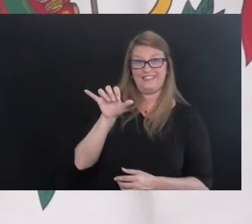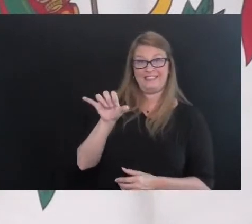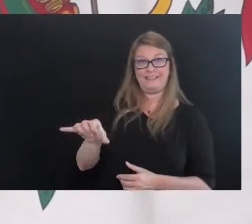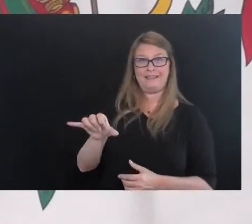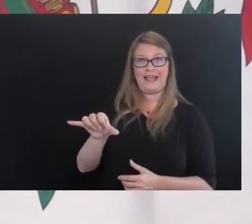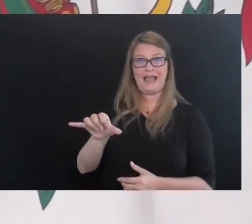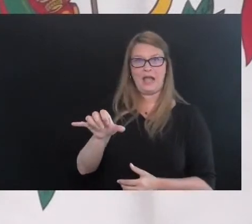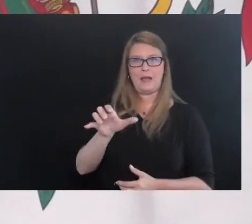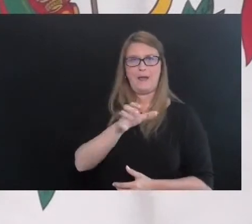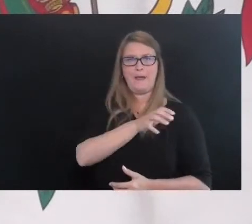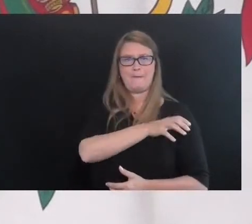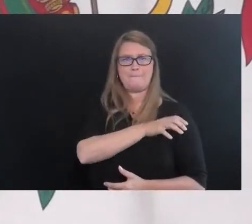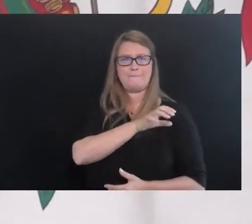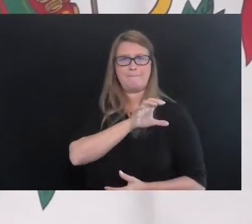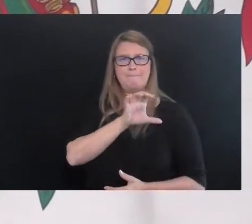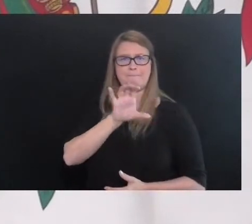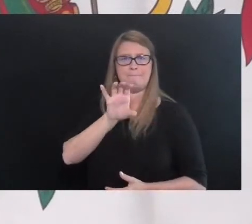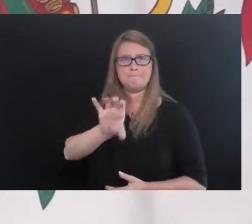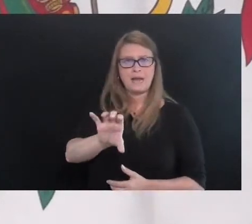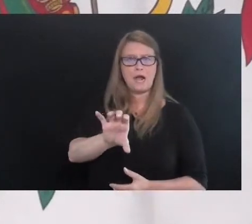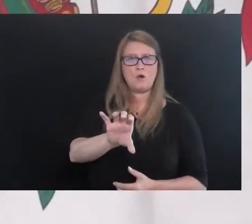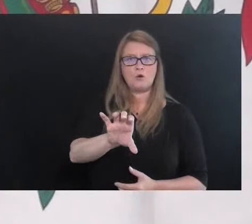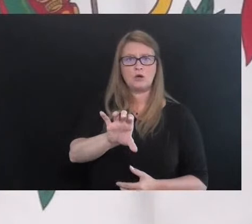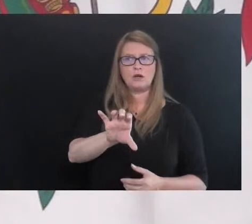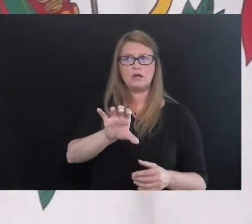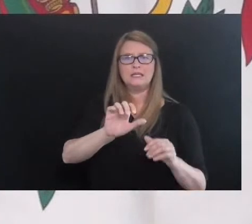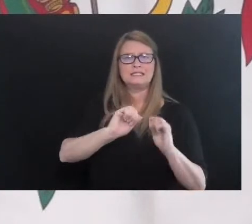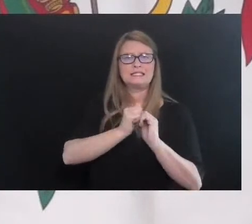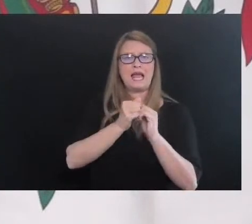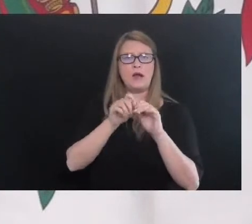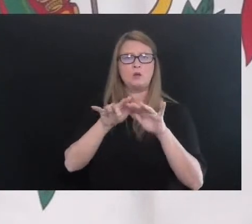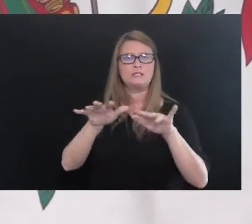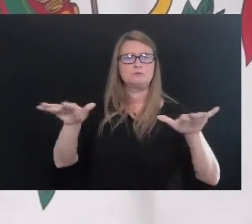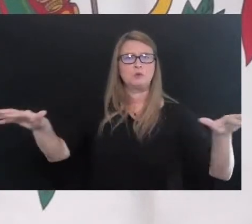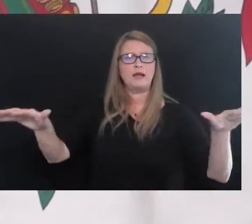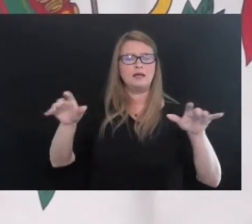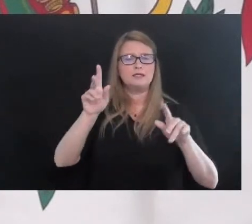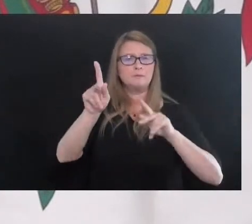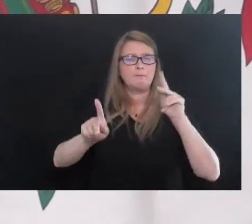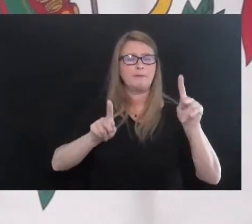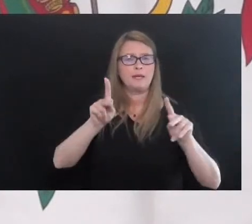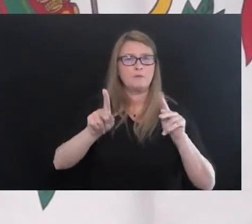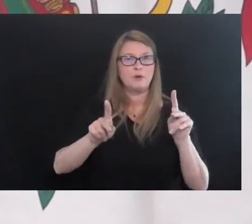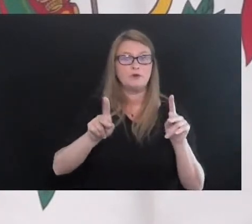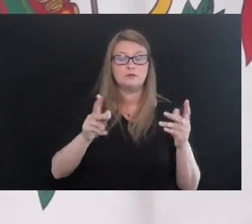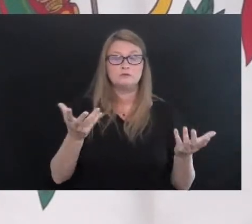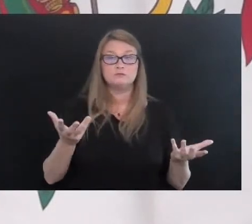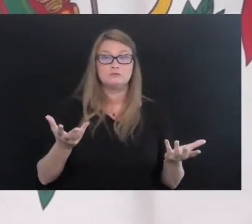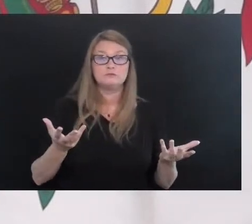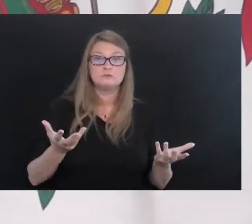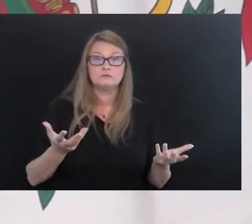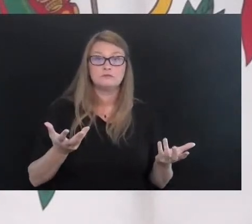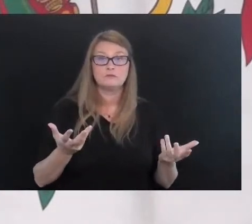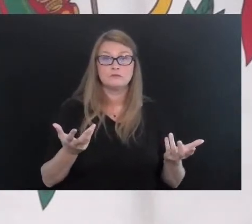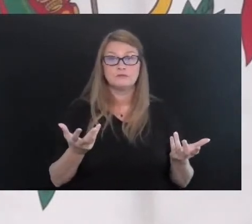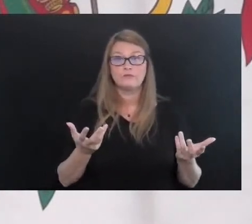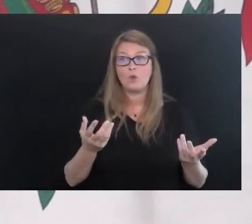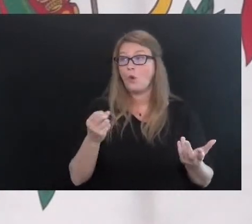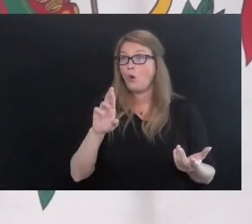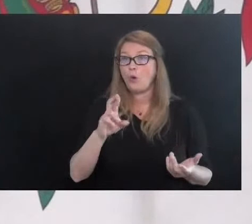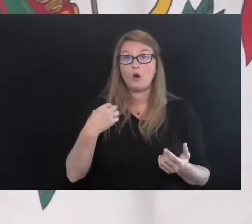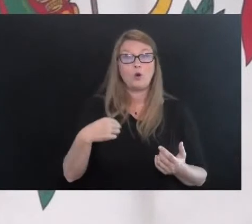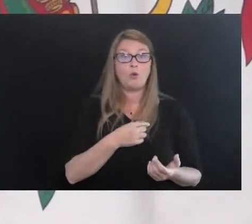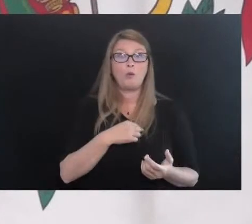is absolutely how we get the word to the people. Or we go just like we did today. We go to the